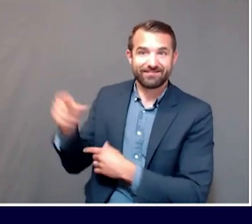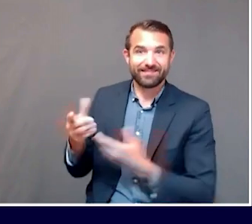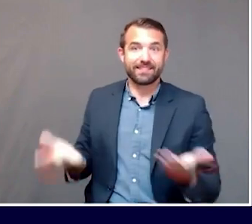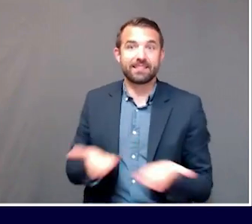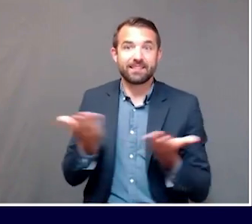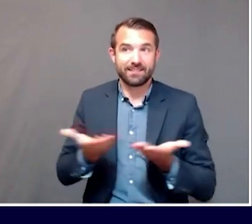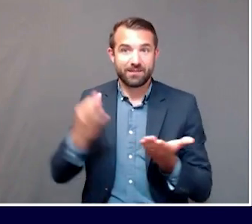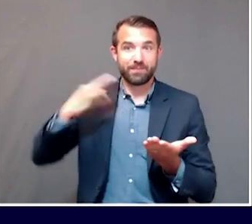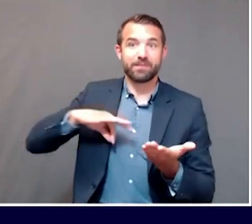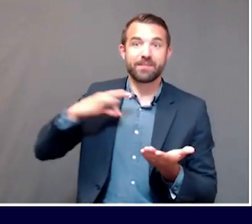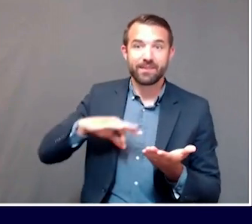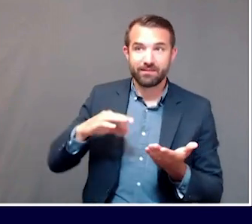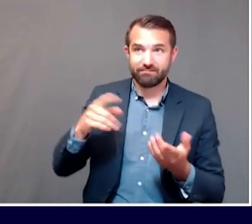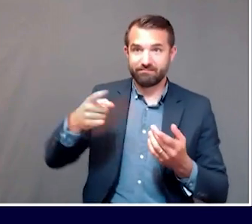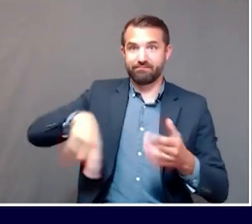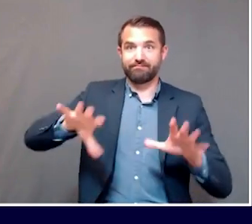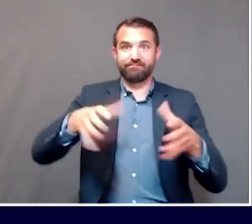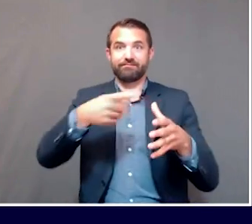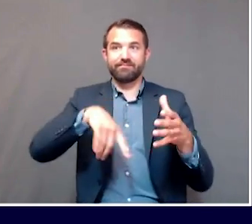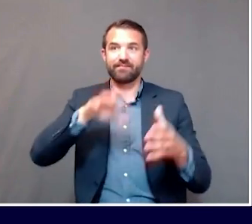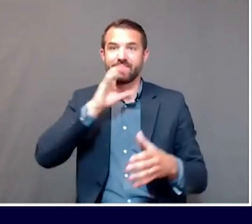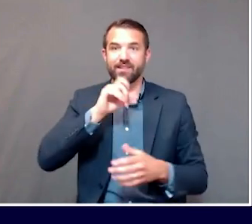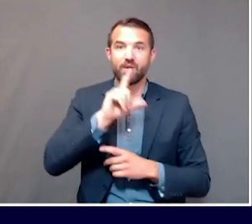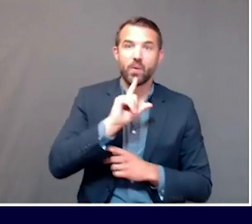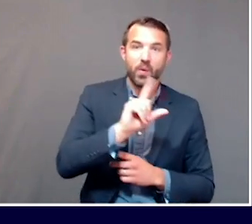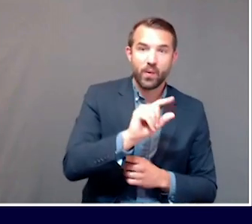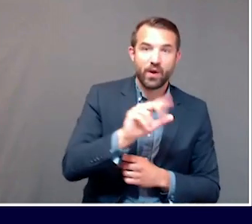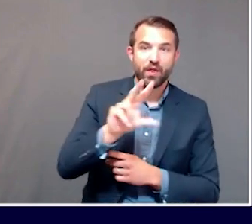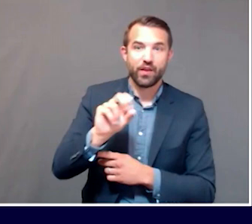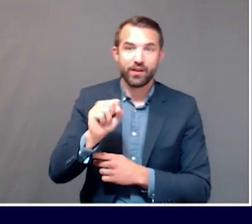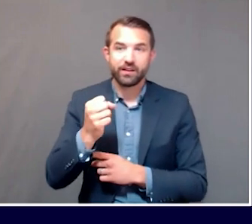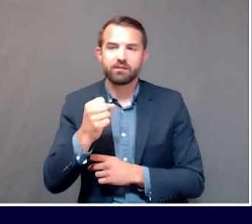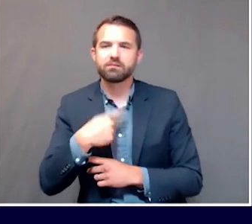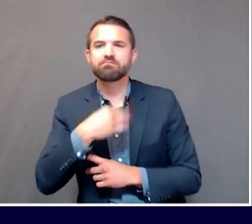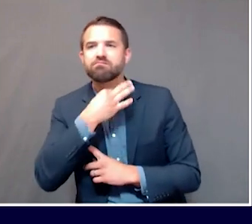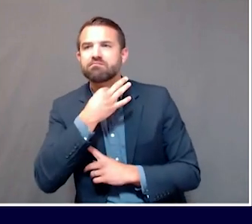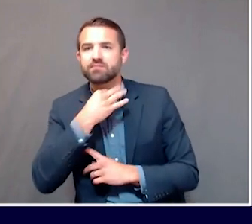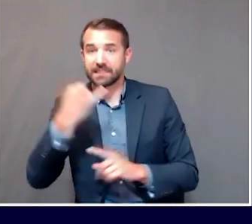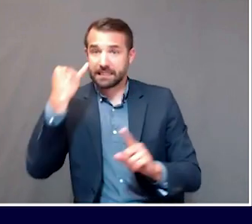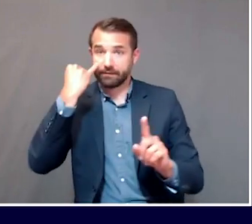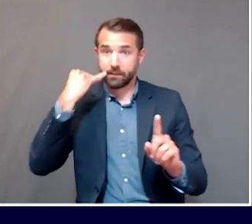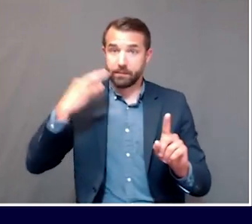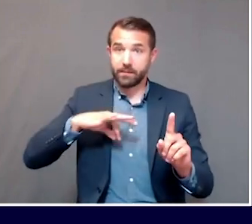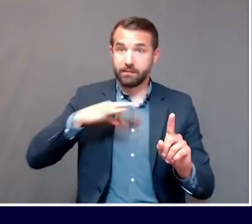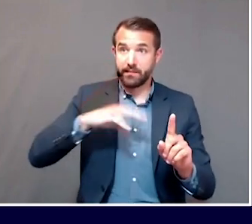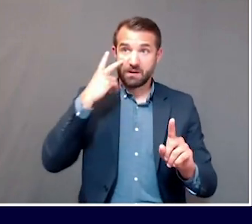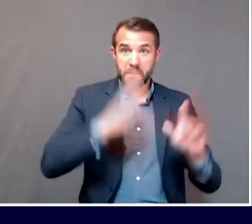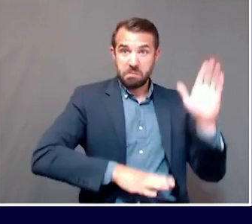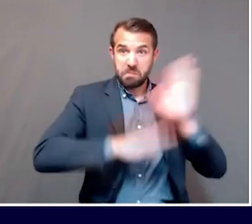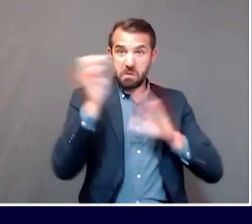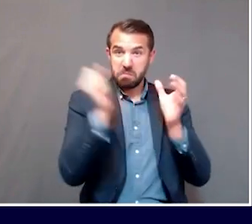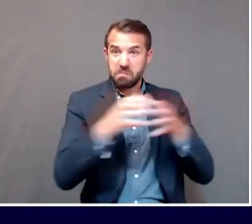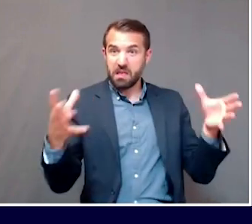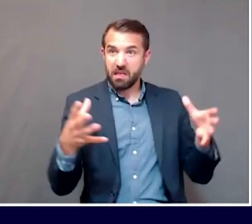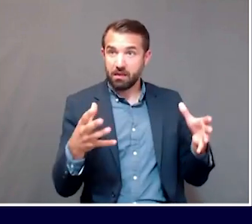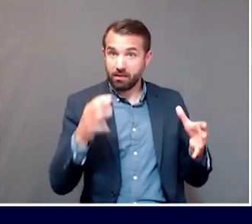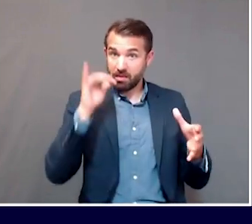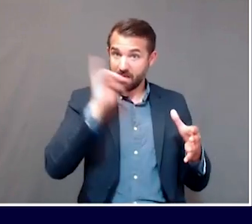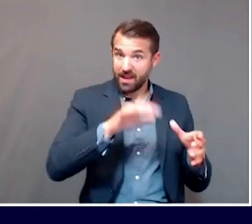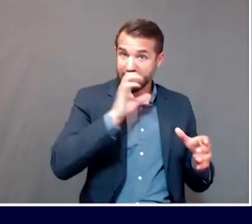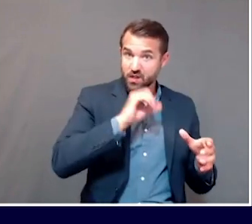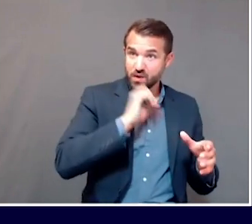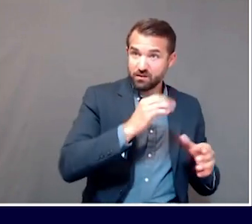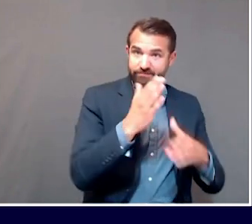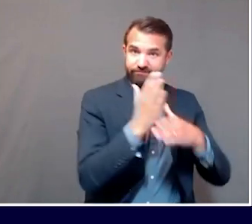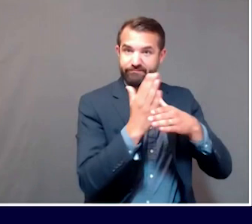30s. I'm wondering if the state of Maine has seen a spike in cases in that age range or whether things have been